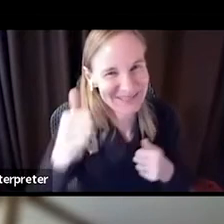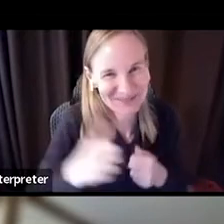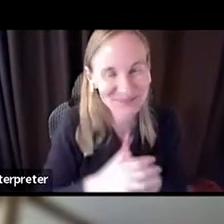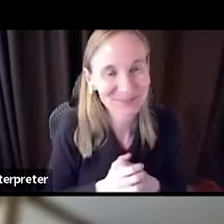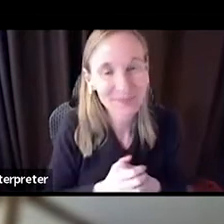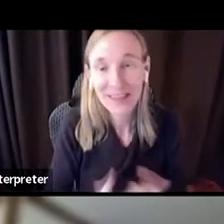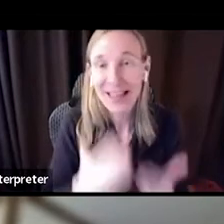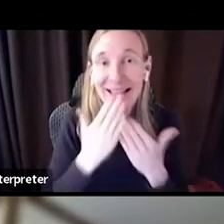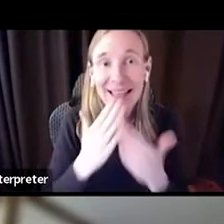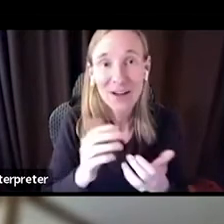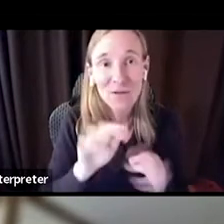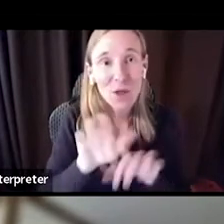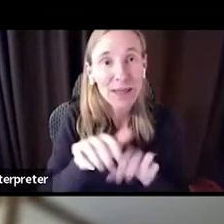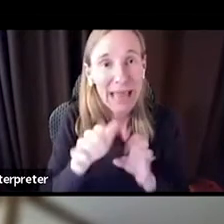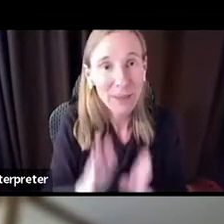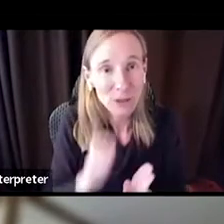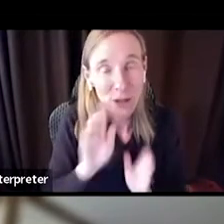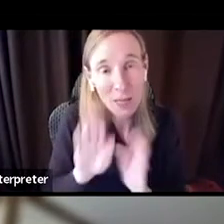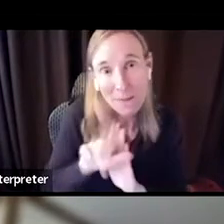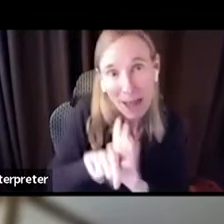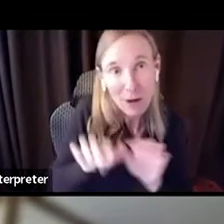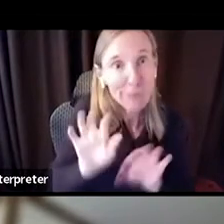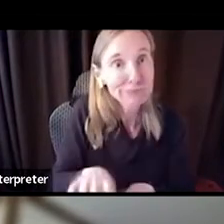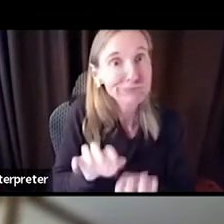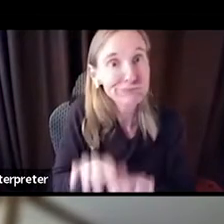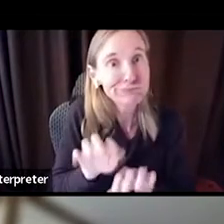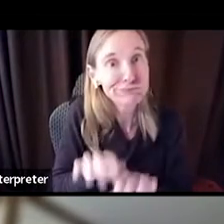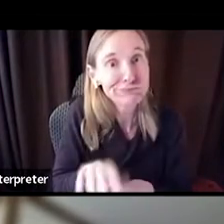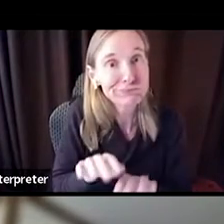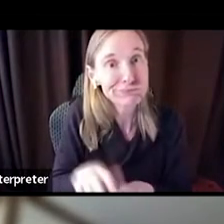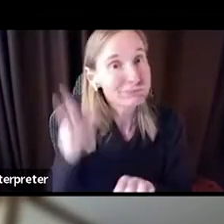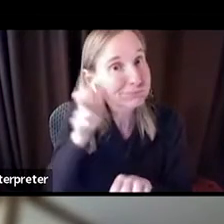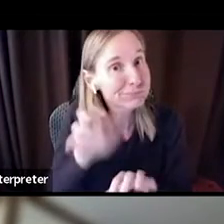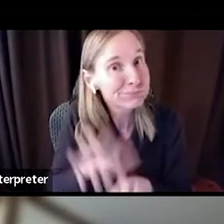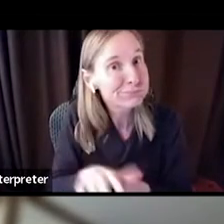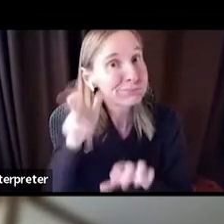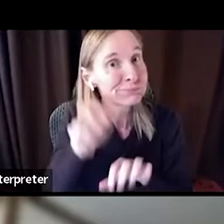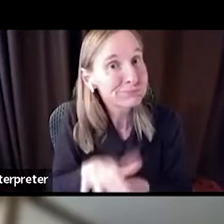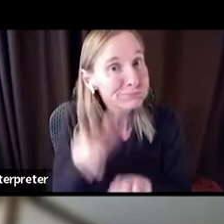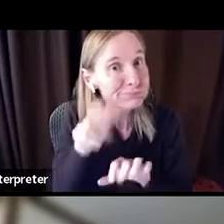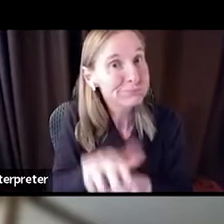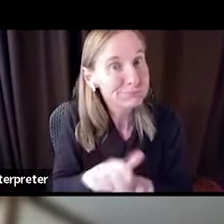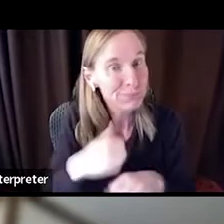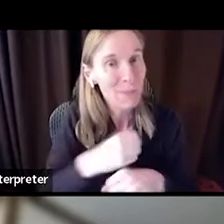the transcriptionist who in the background is making what we're doing more